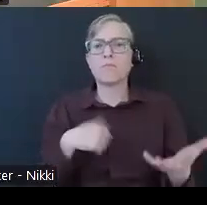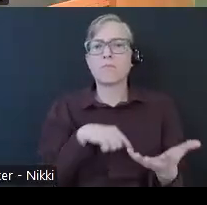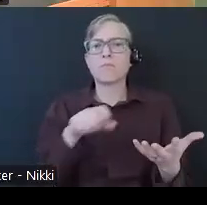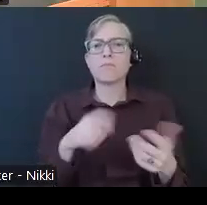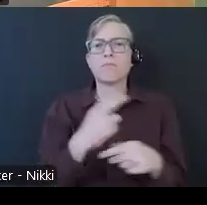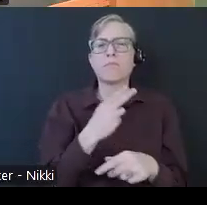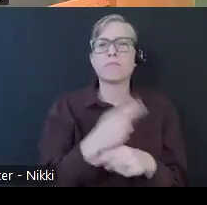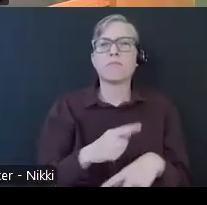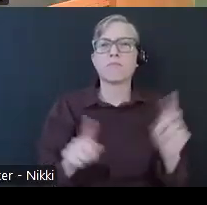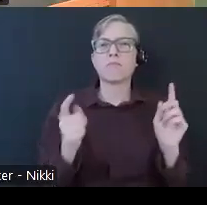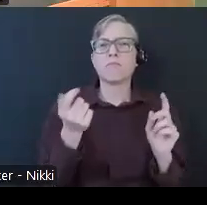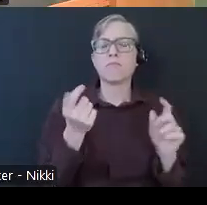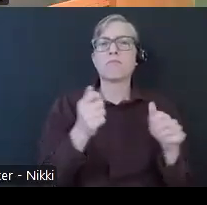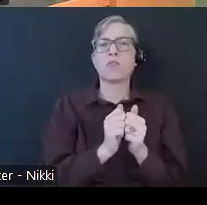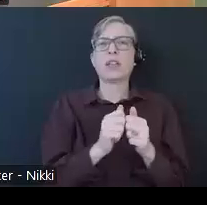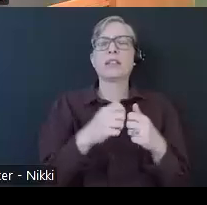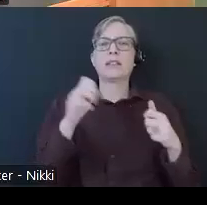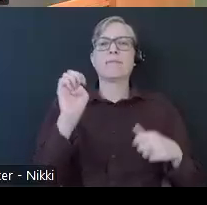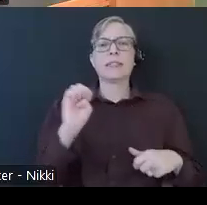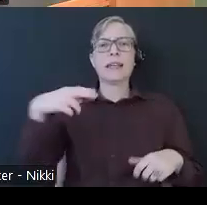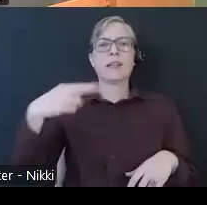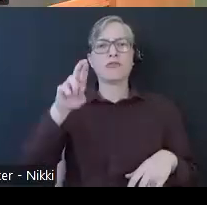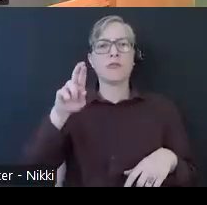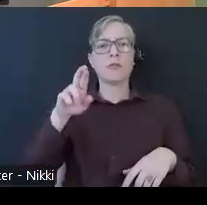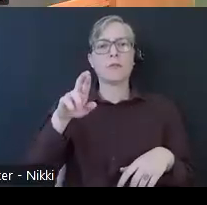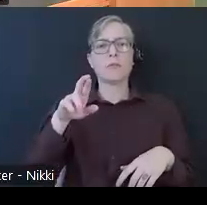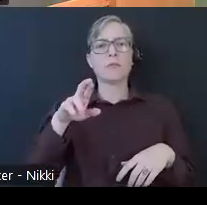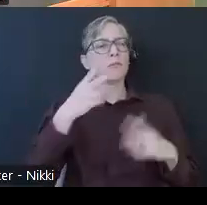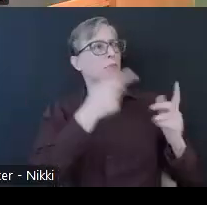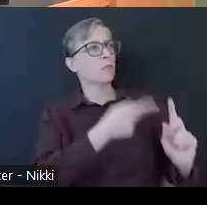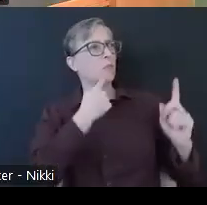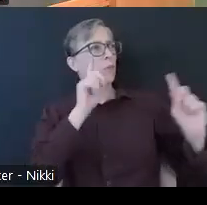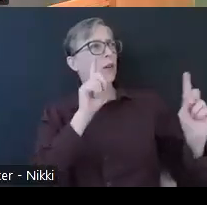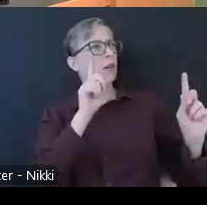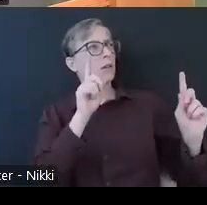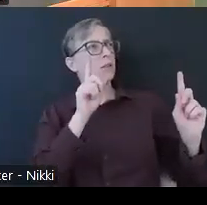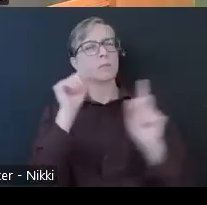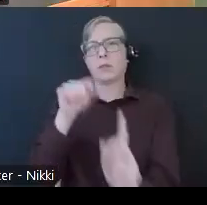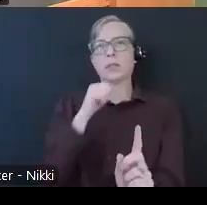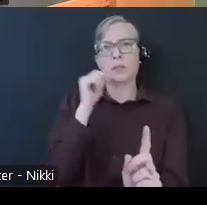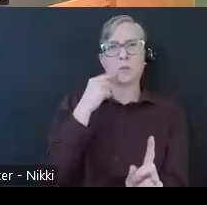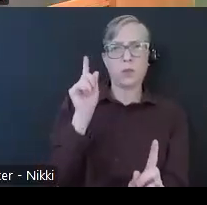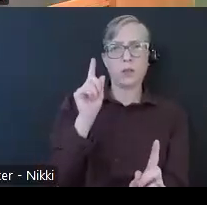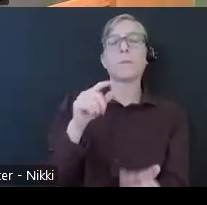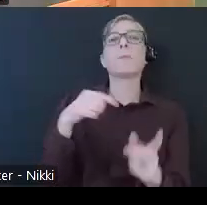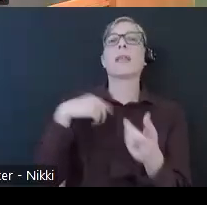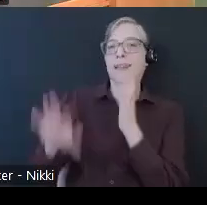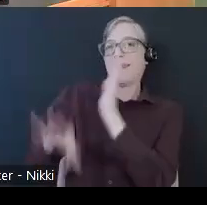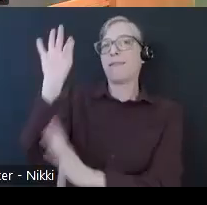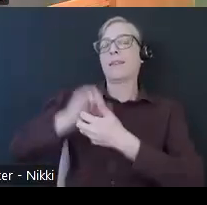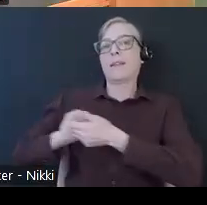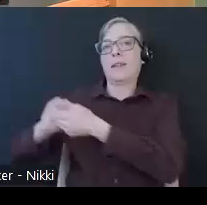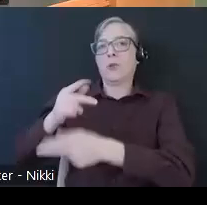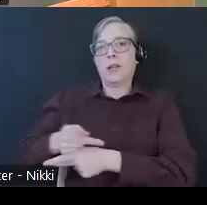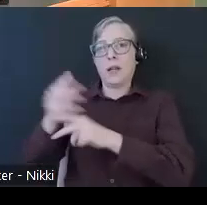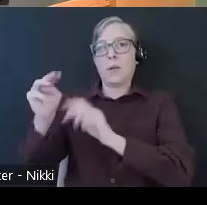it work? And around that time, I discovered the collaborative care model that was being developed at University of Washington and Group Health